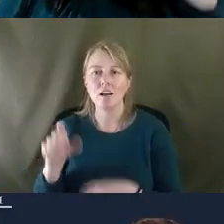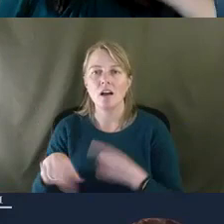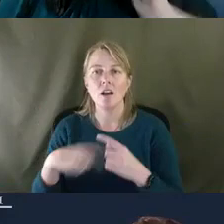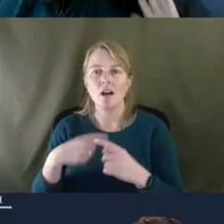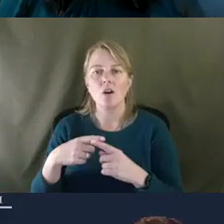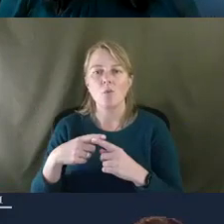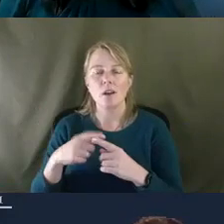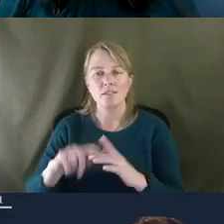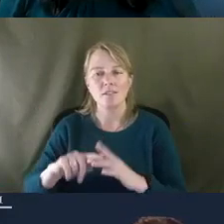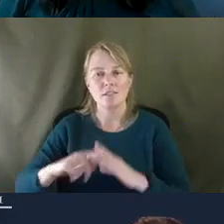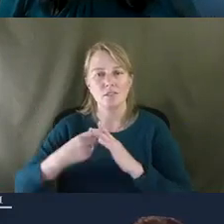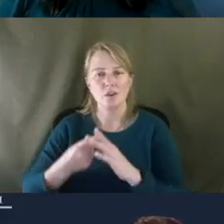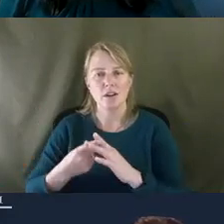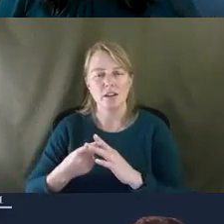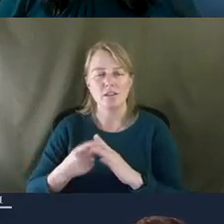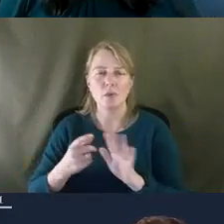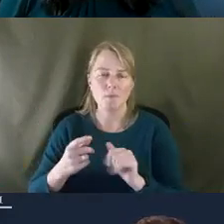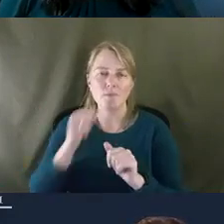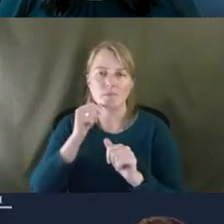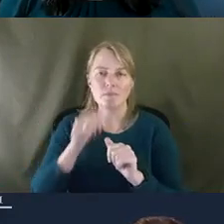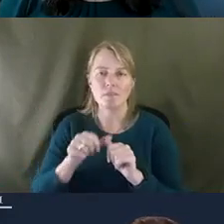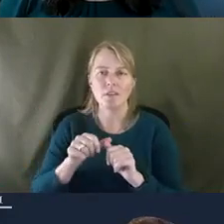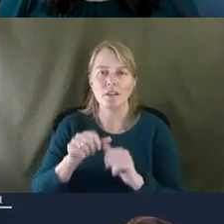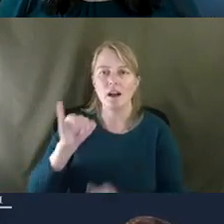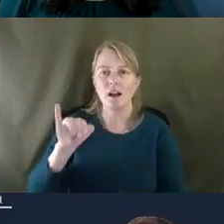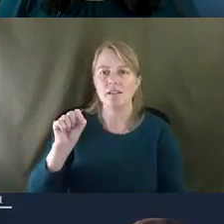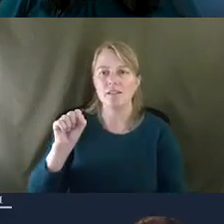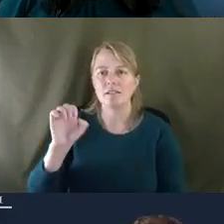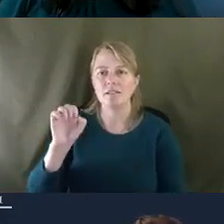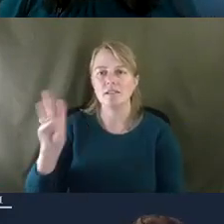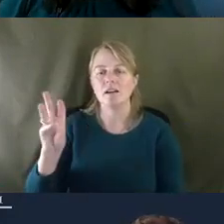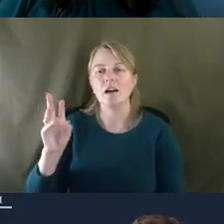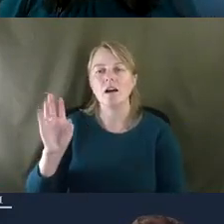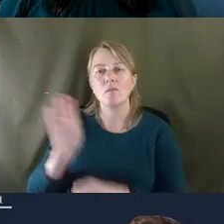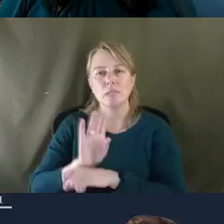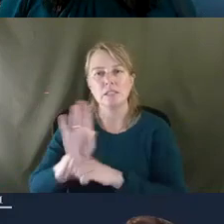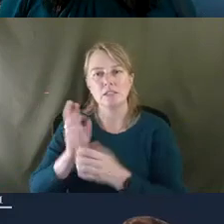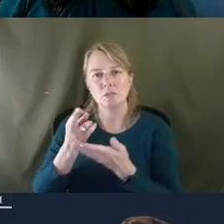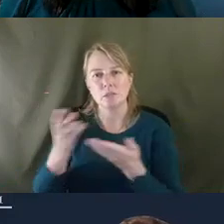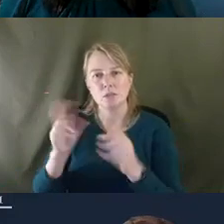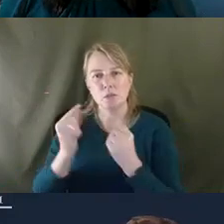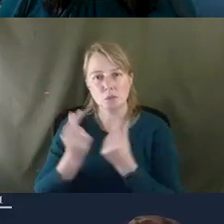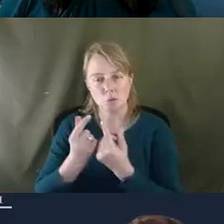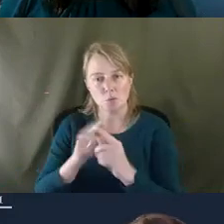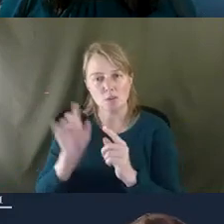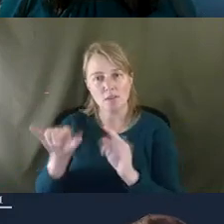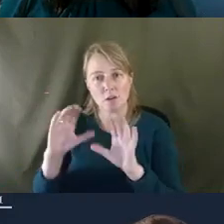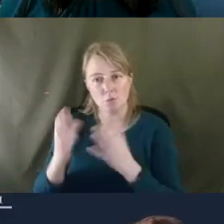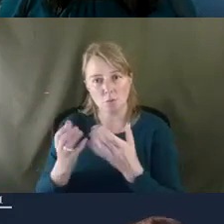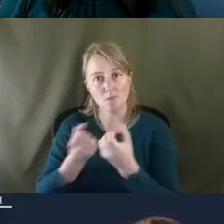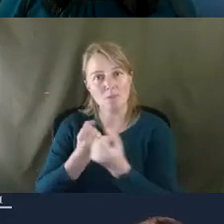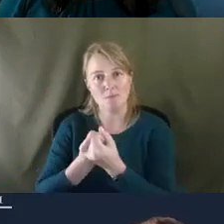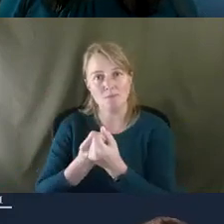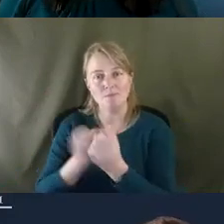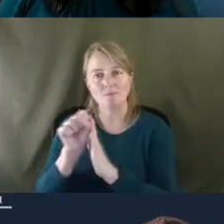starting I know that the ICSCW is not a business resource group, but they are a group that supports state employed